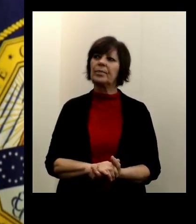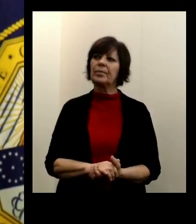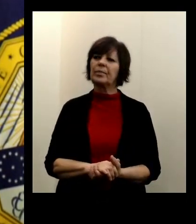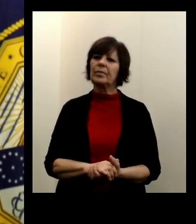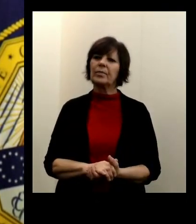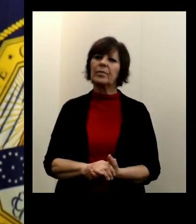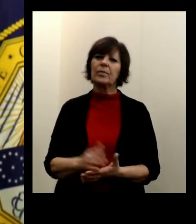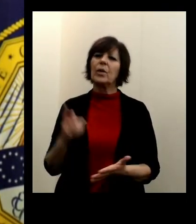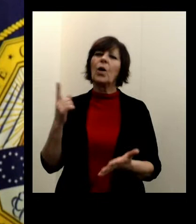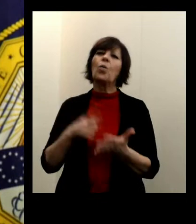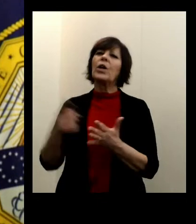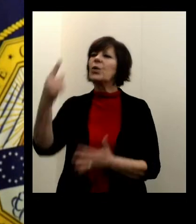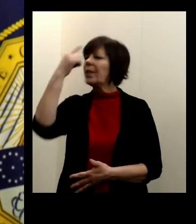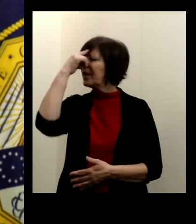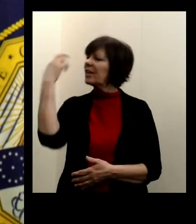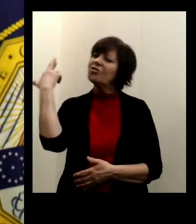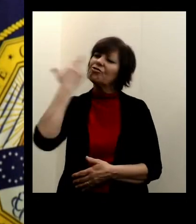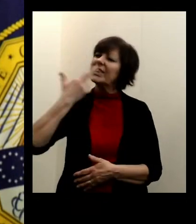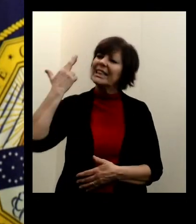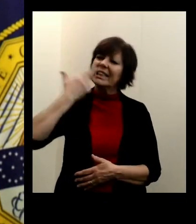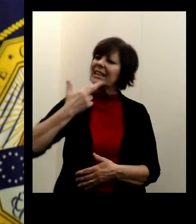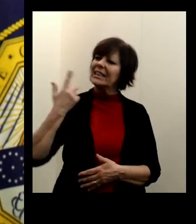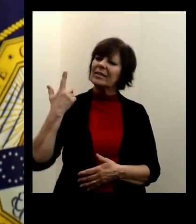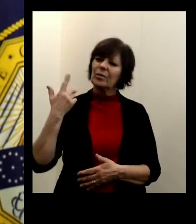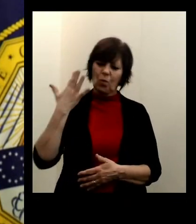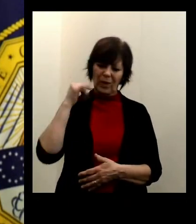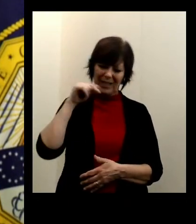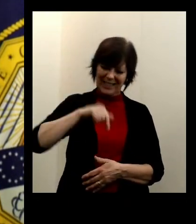do you think the reasoning is for just why Erie